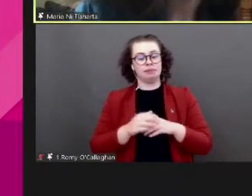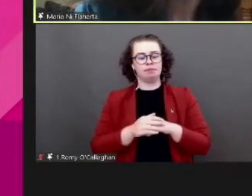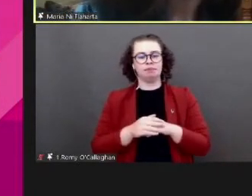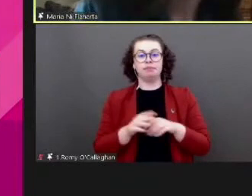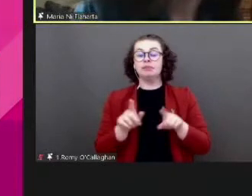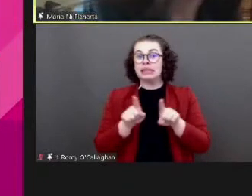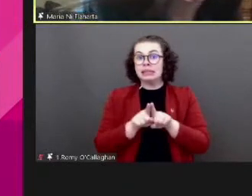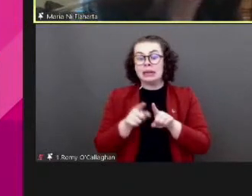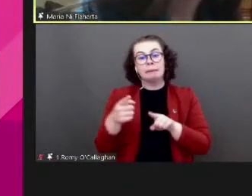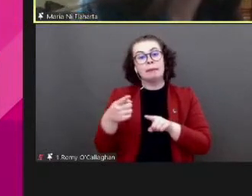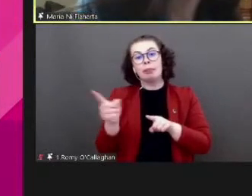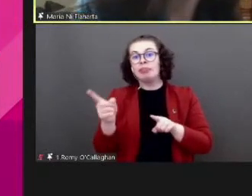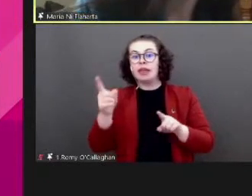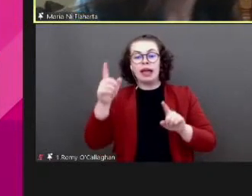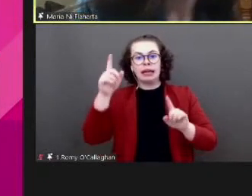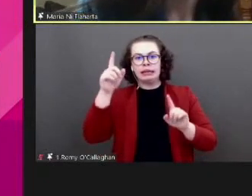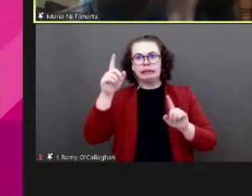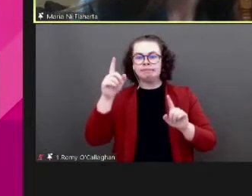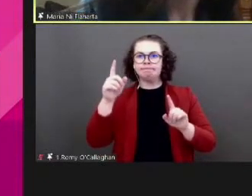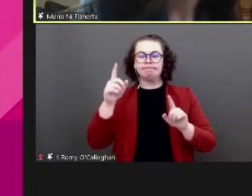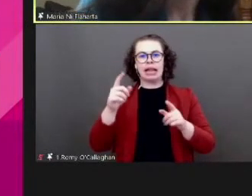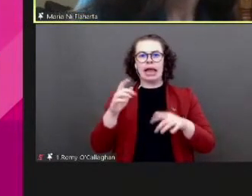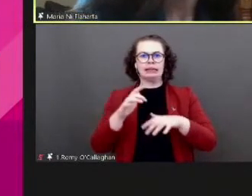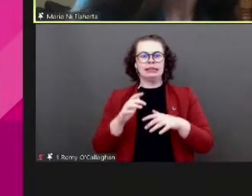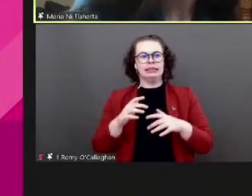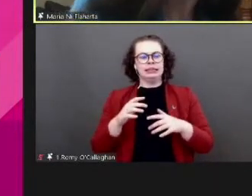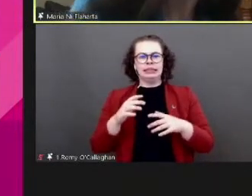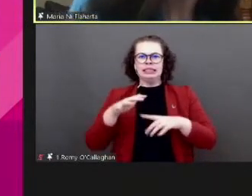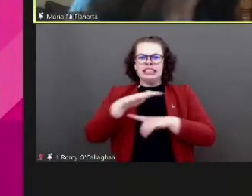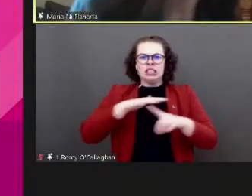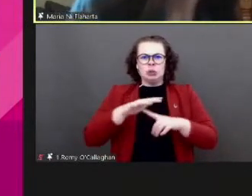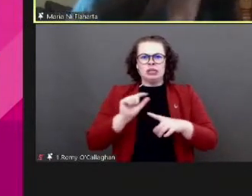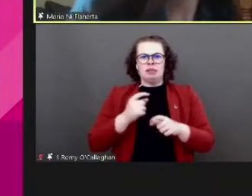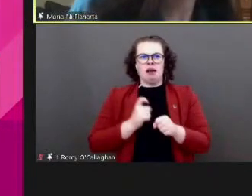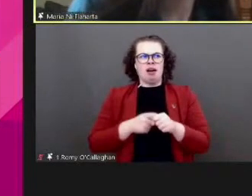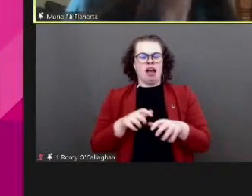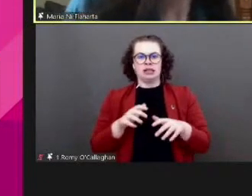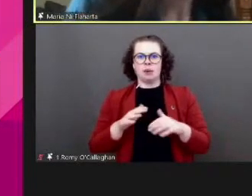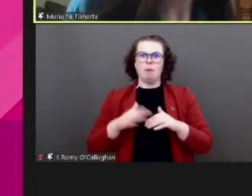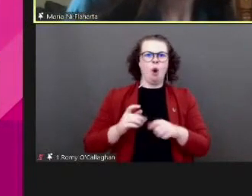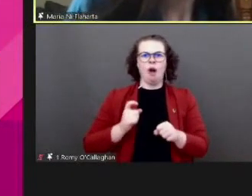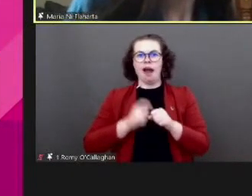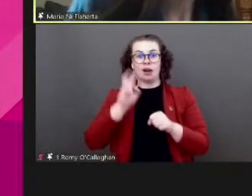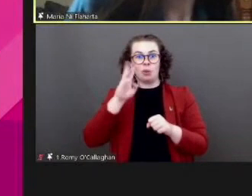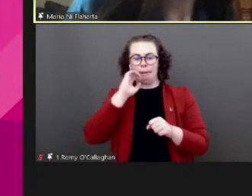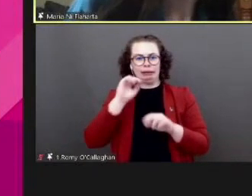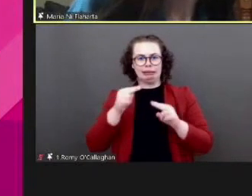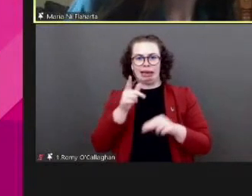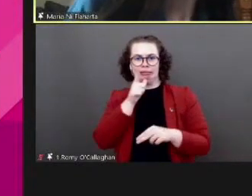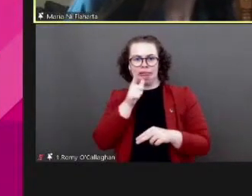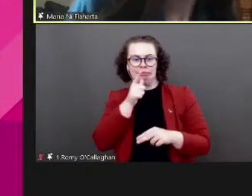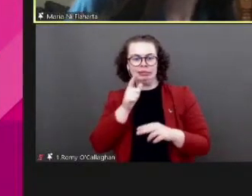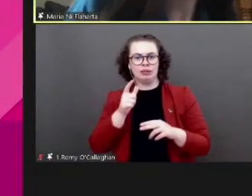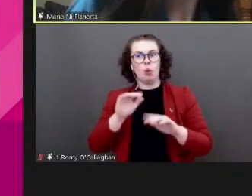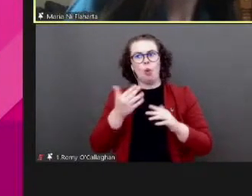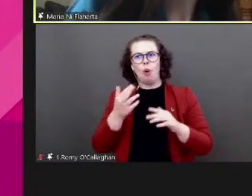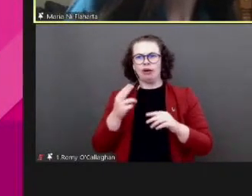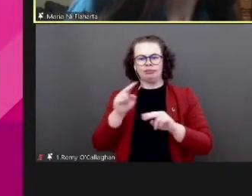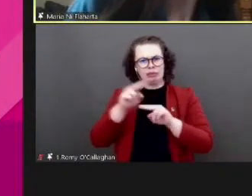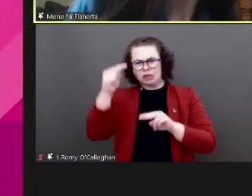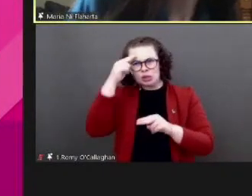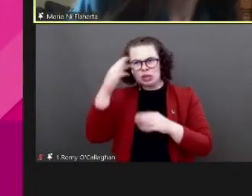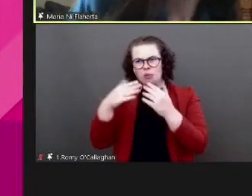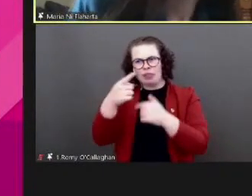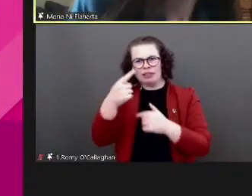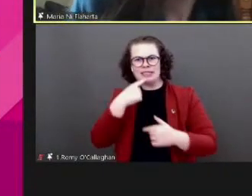of exacerbating tensions, and that like miscommunications often led to, I suppose, incidences